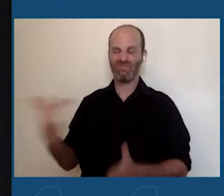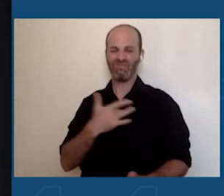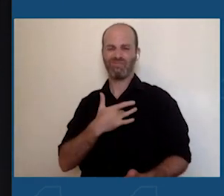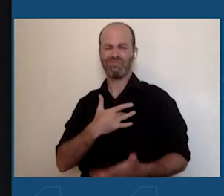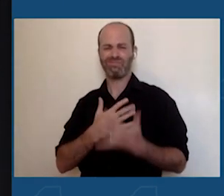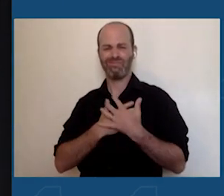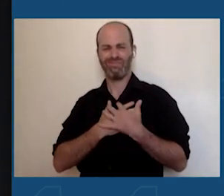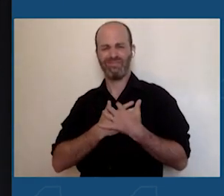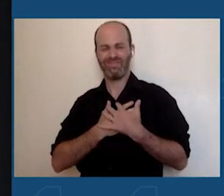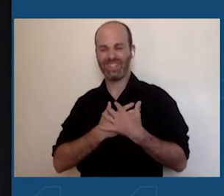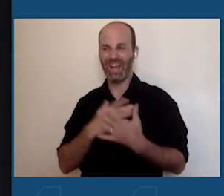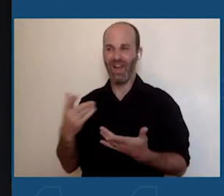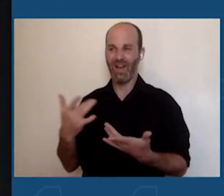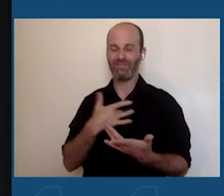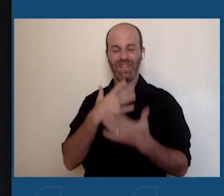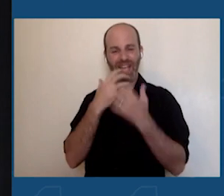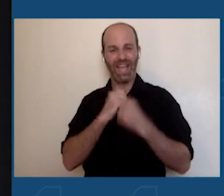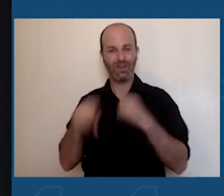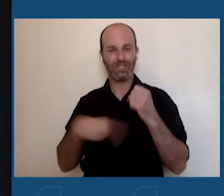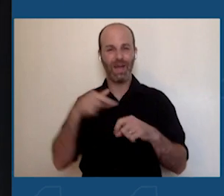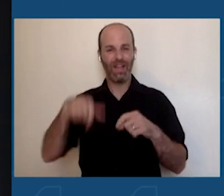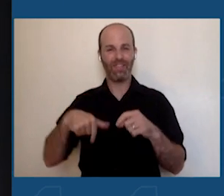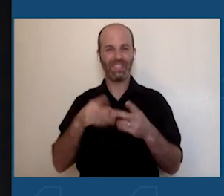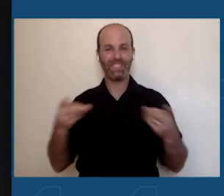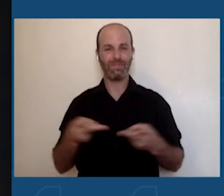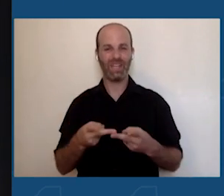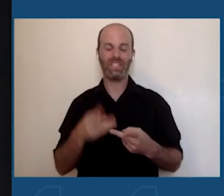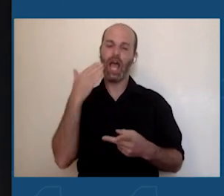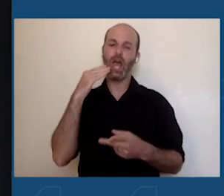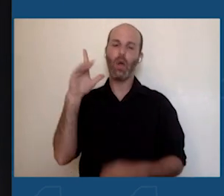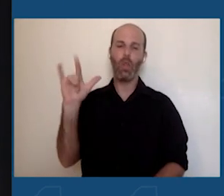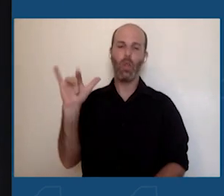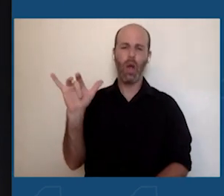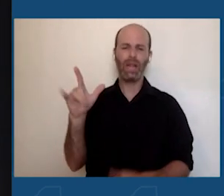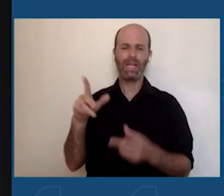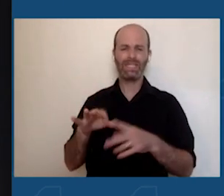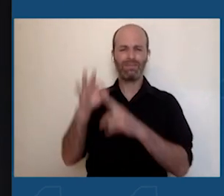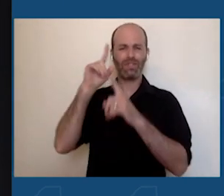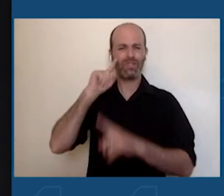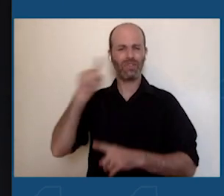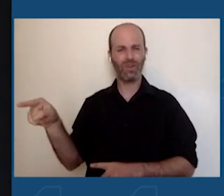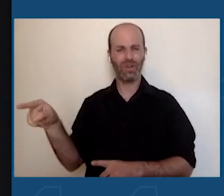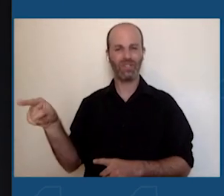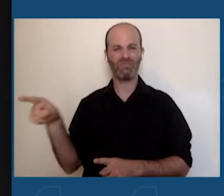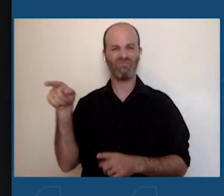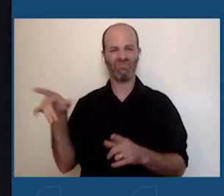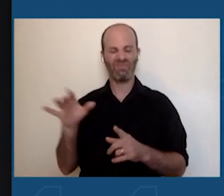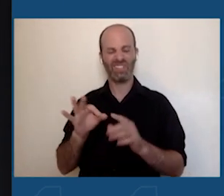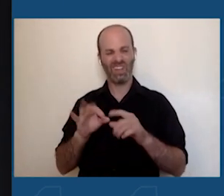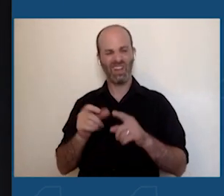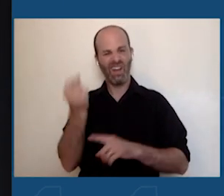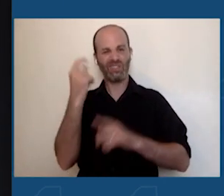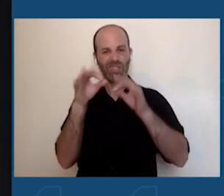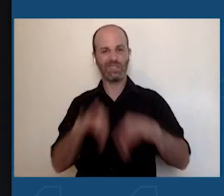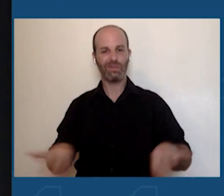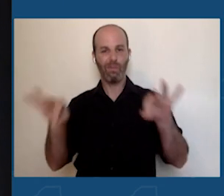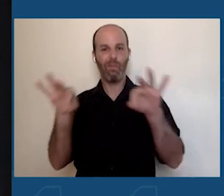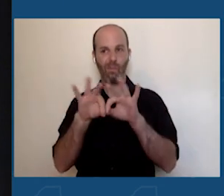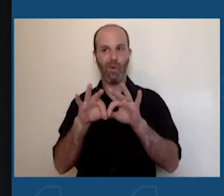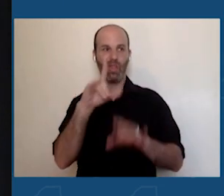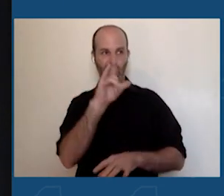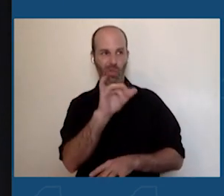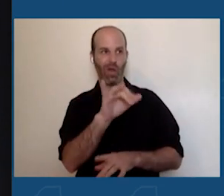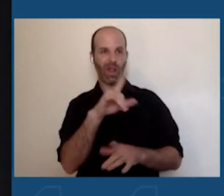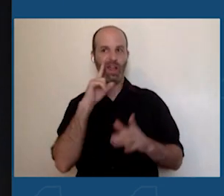but I know that Long Island is special to her. I know she understands how important Long Island is to the state. And we are